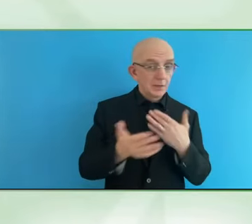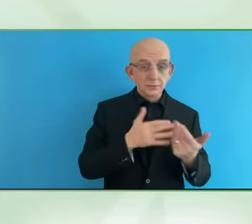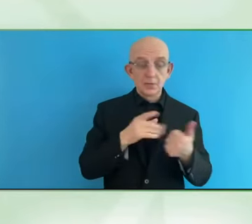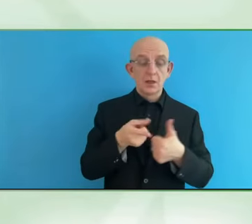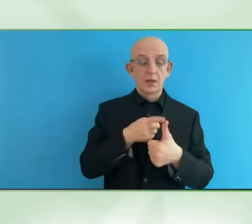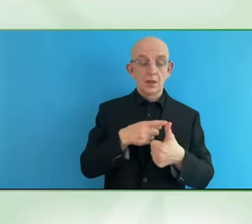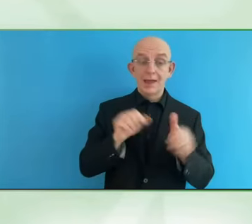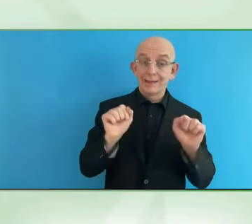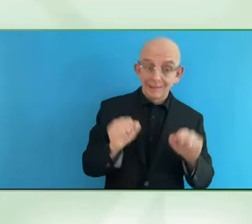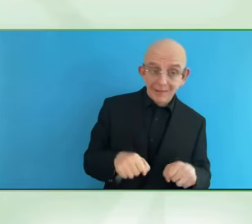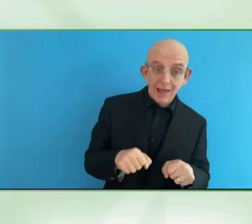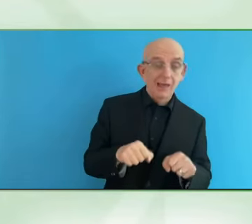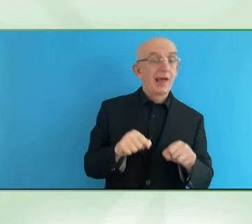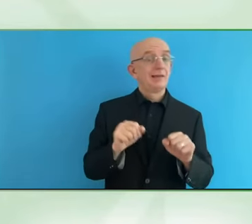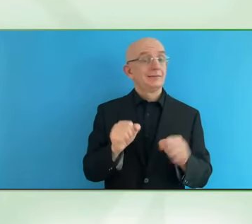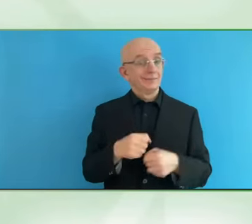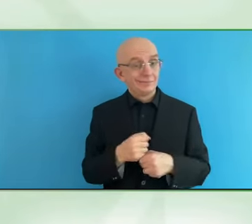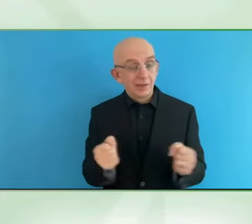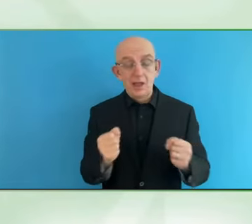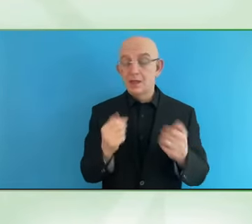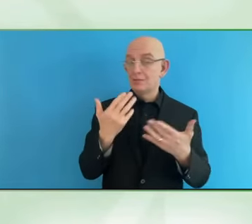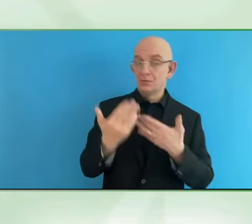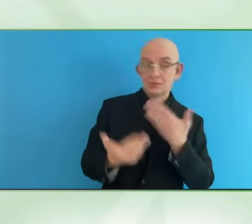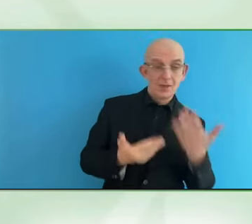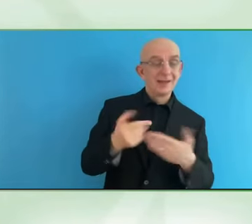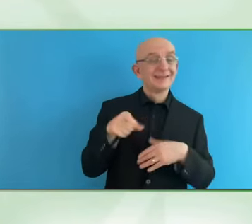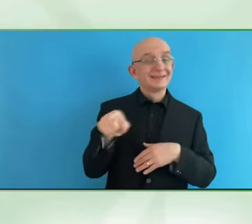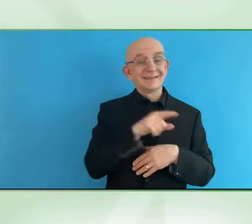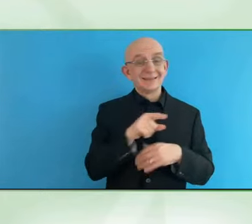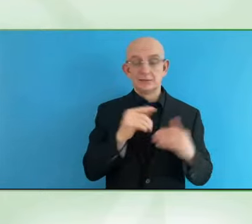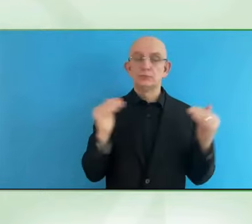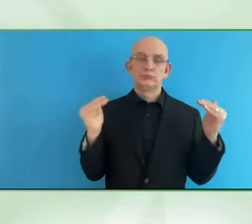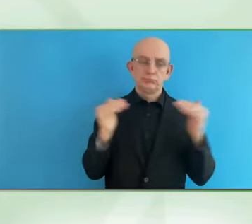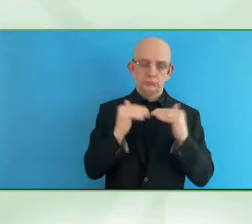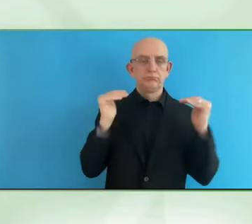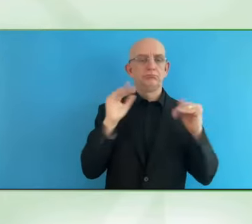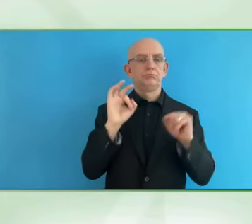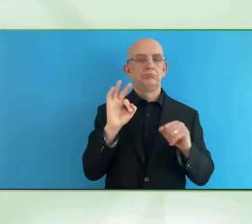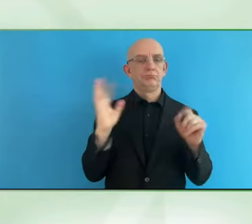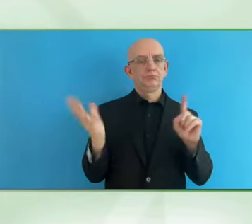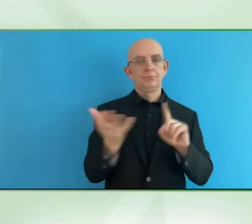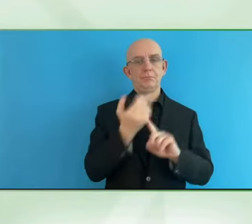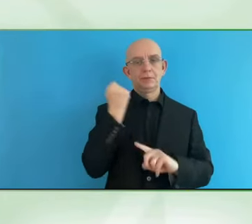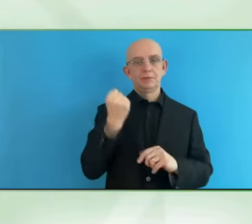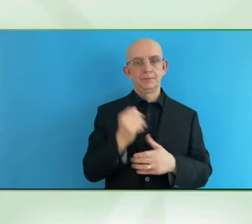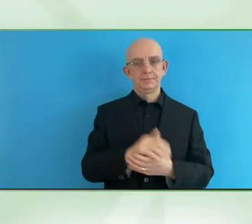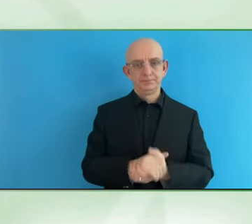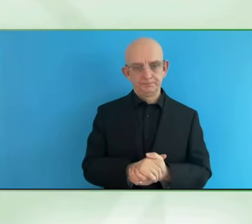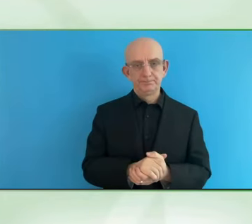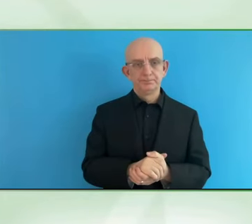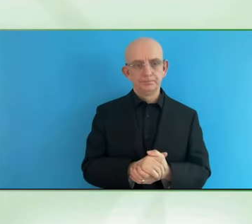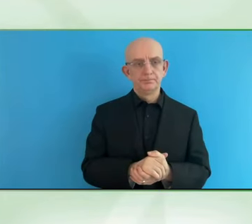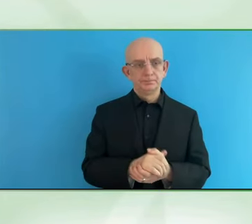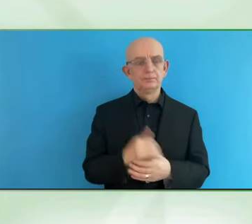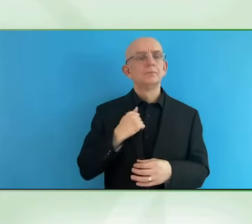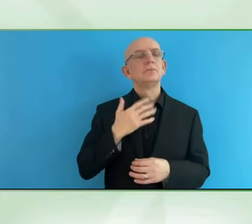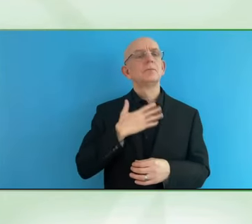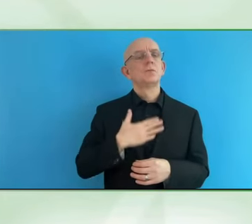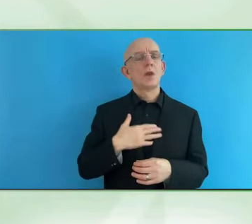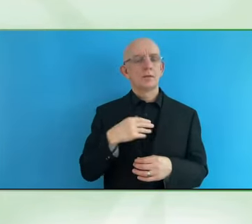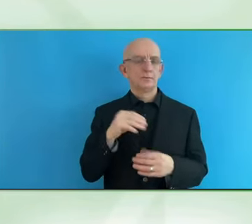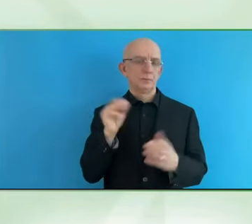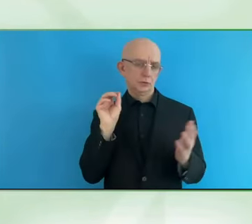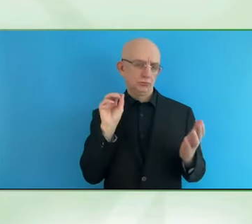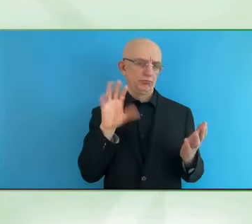I'd like to mention some of the awardees that are maybe not here in this room, but are here at this conference. And I